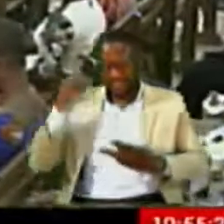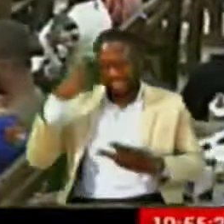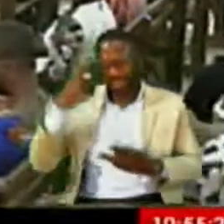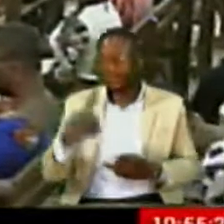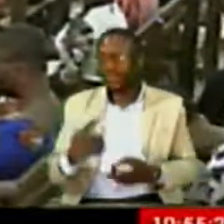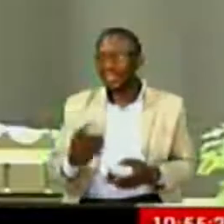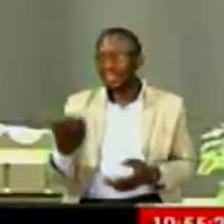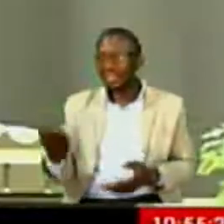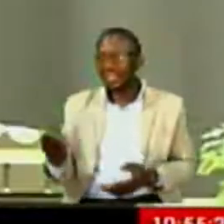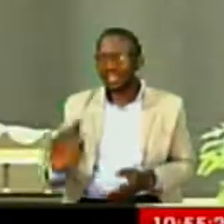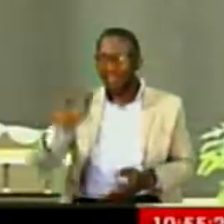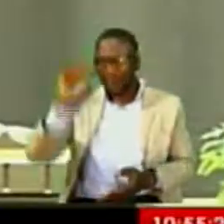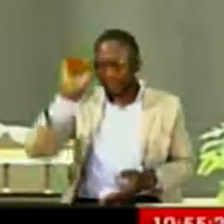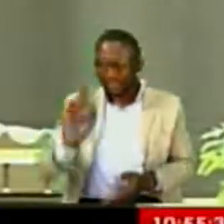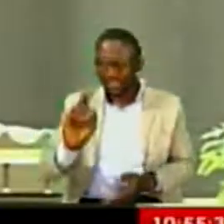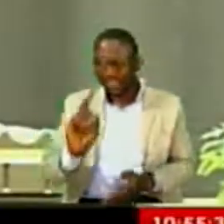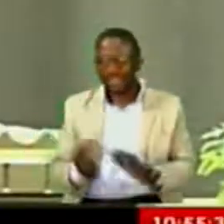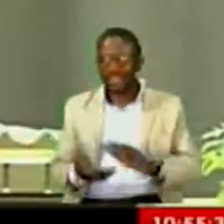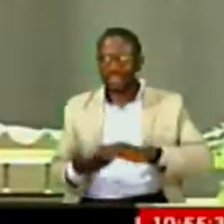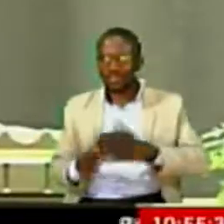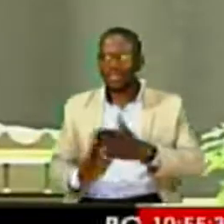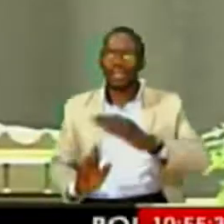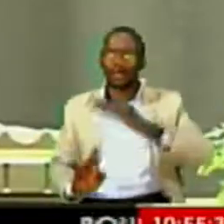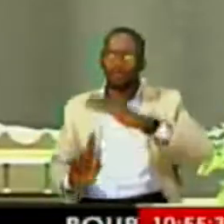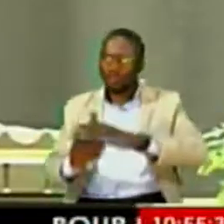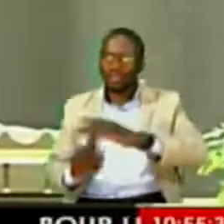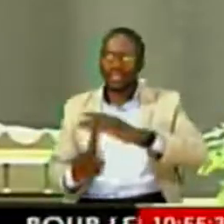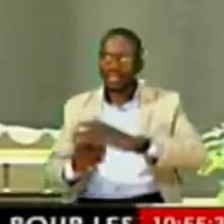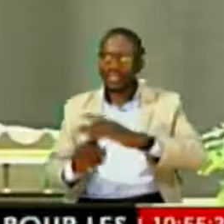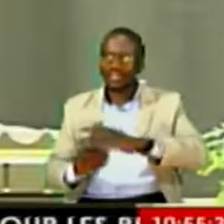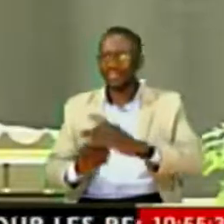devenir évident. That should become evident.